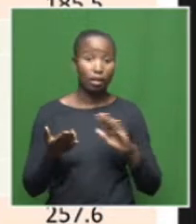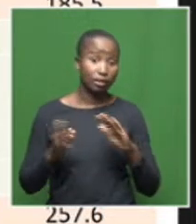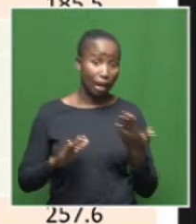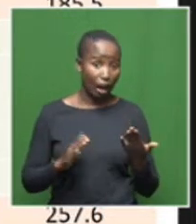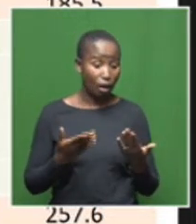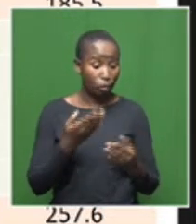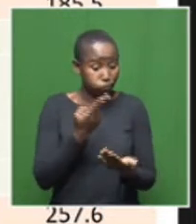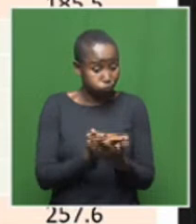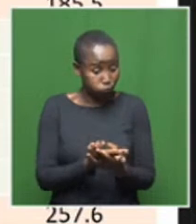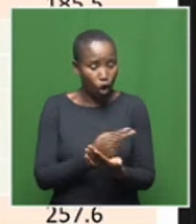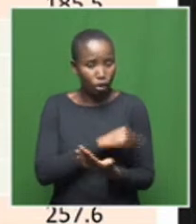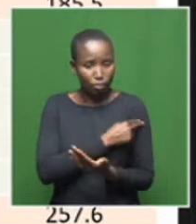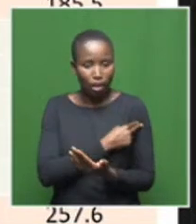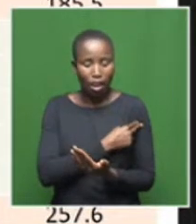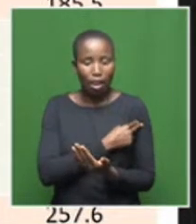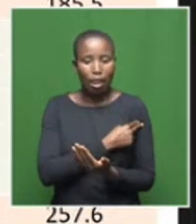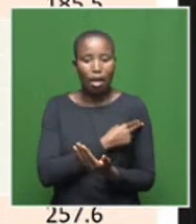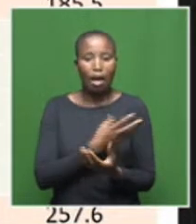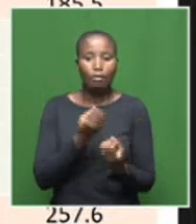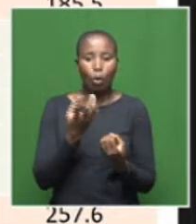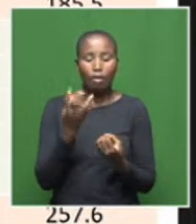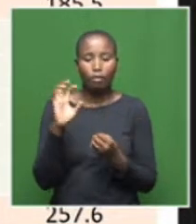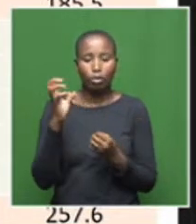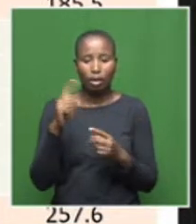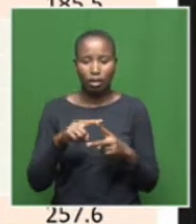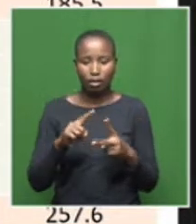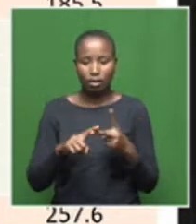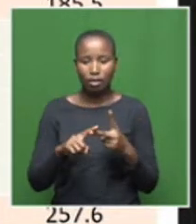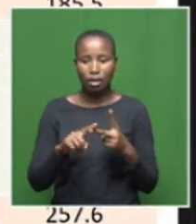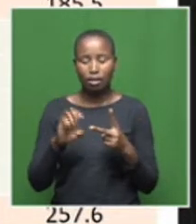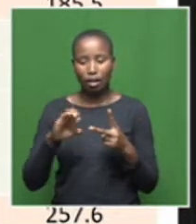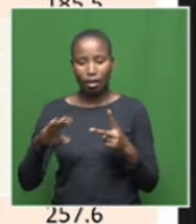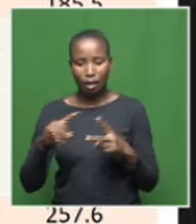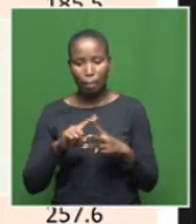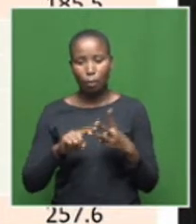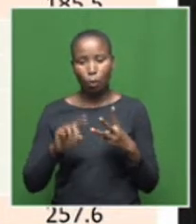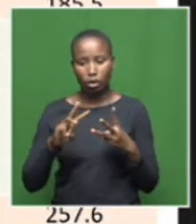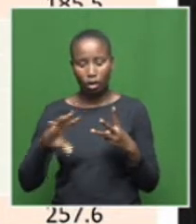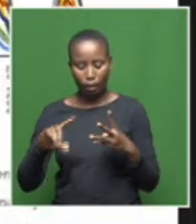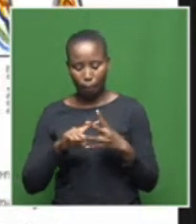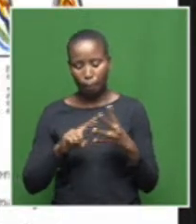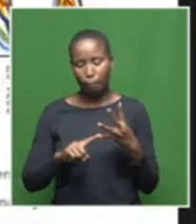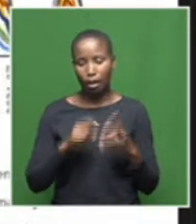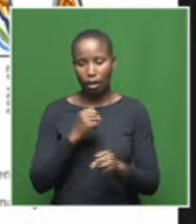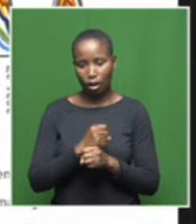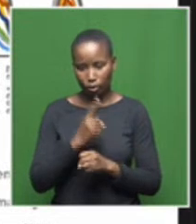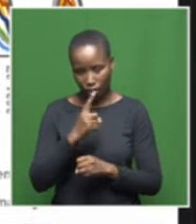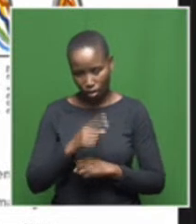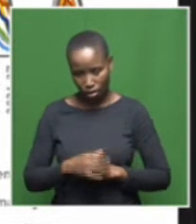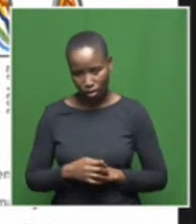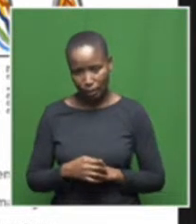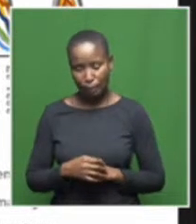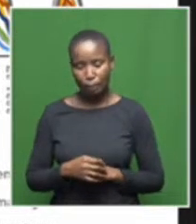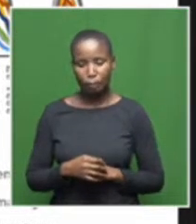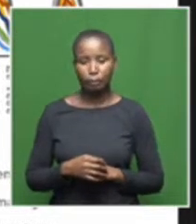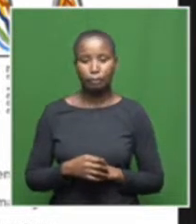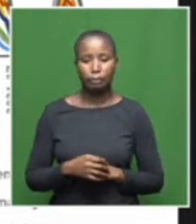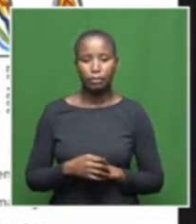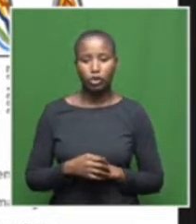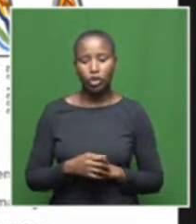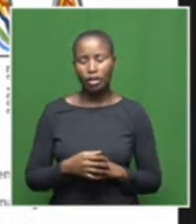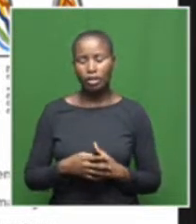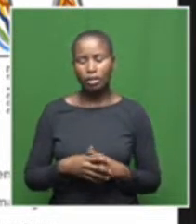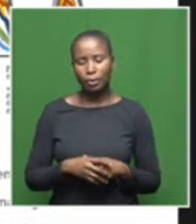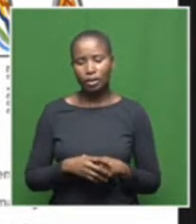hospital was in Free State, Eastern Cape, Western Cape, and Gauteng. So on the left, you can see